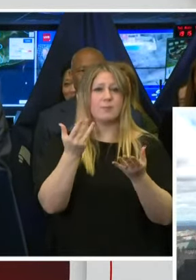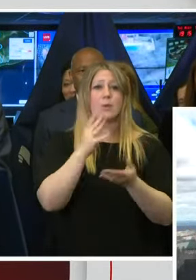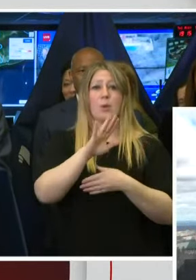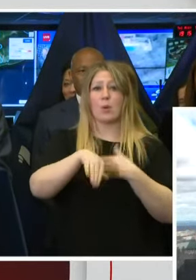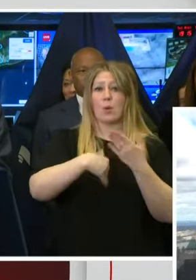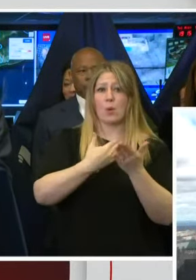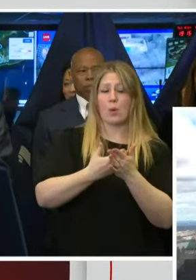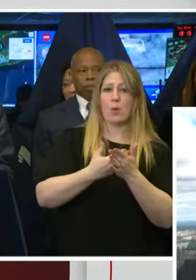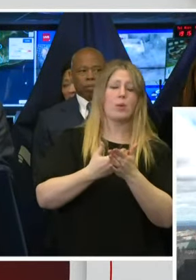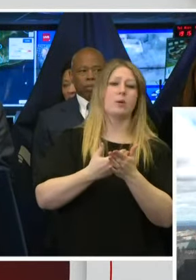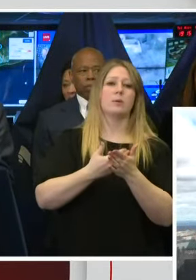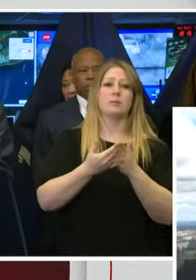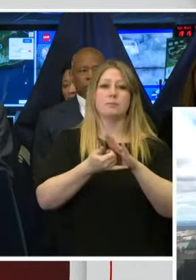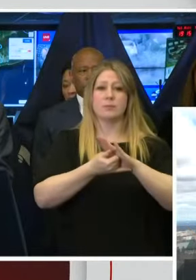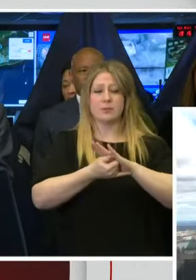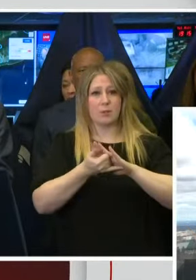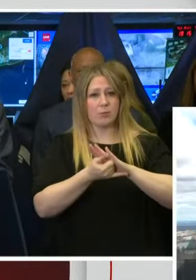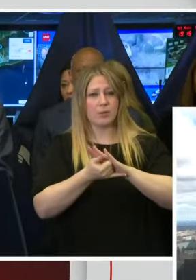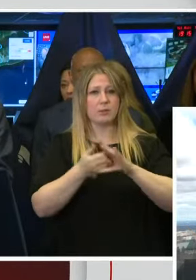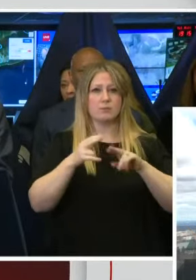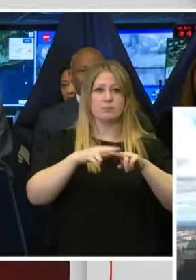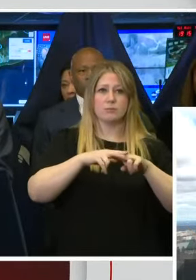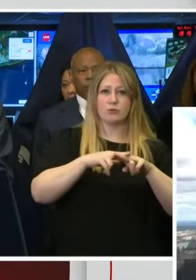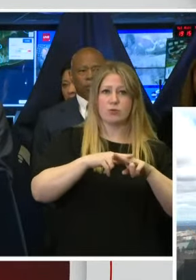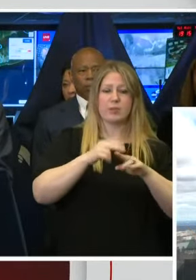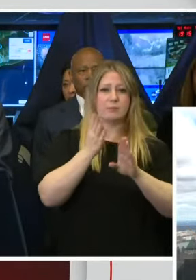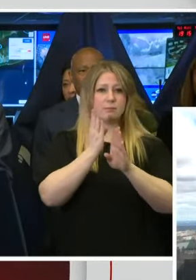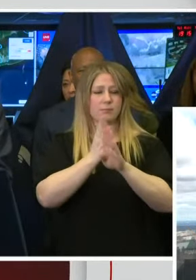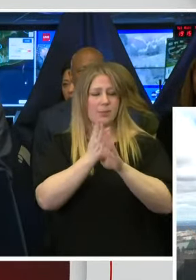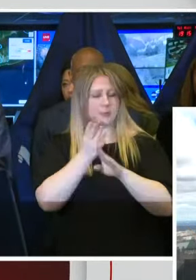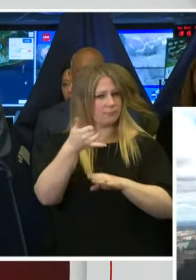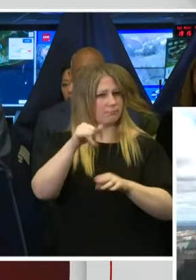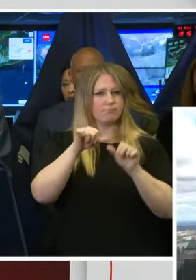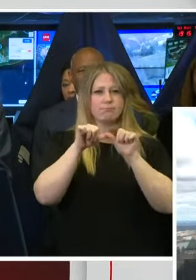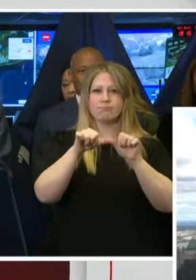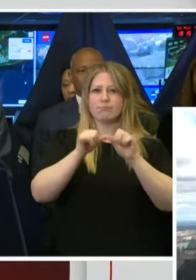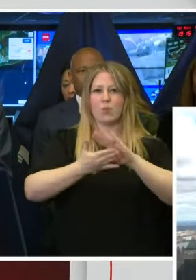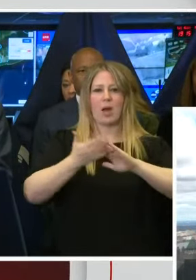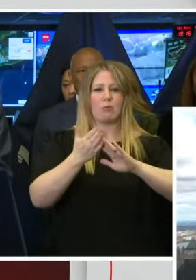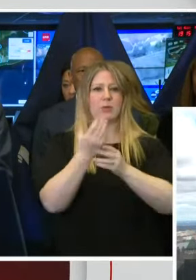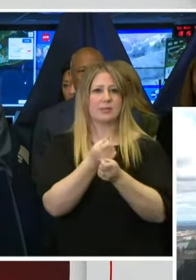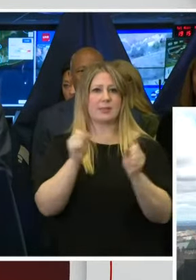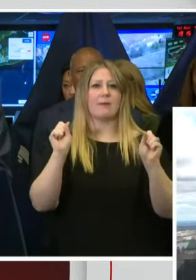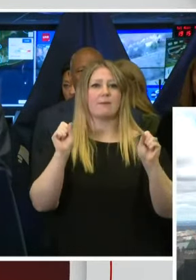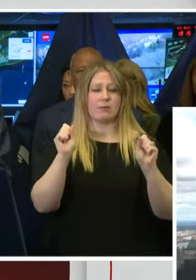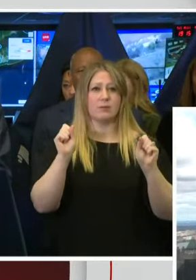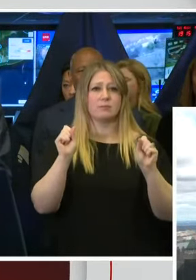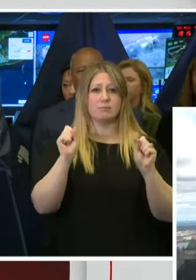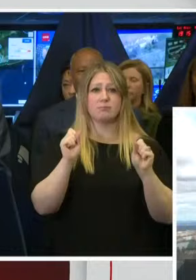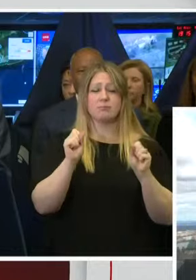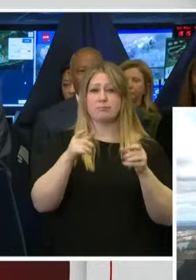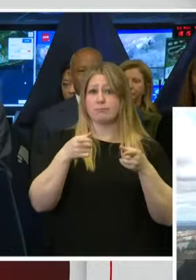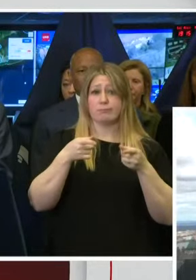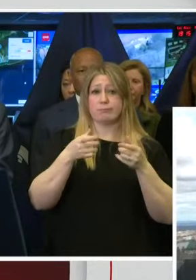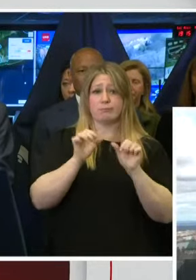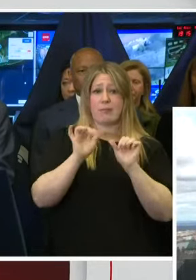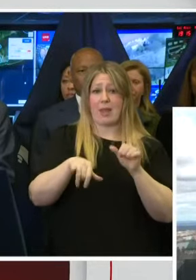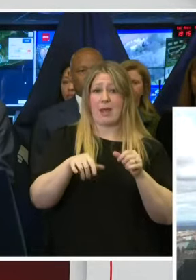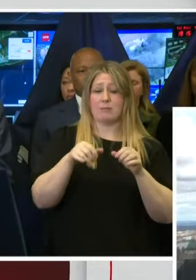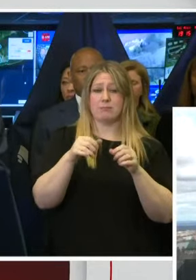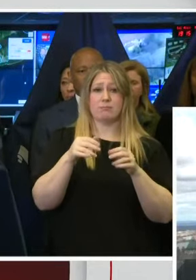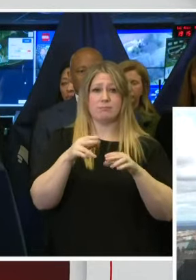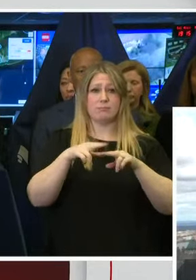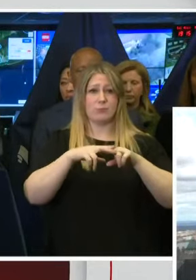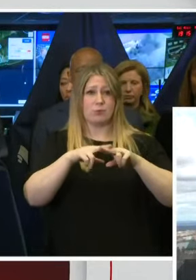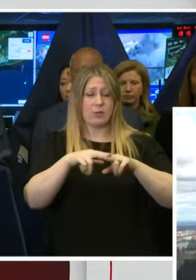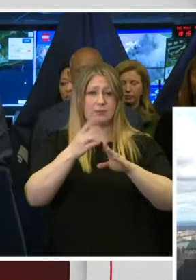of the transit system, maintained continuously operating safely throughout the incident and has continued right to now.